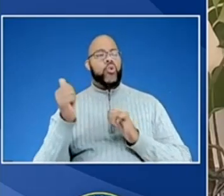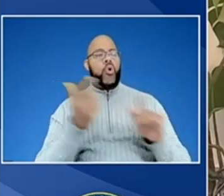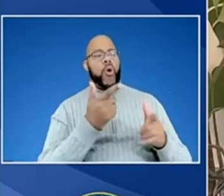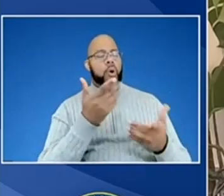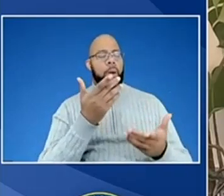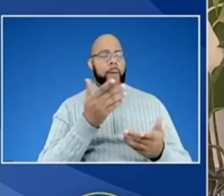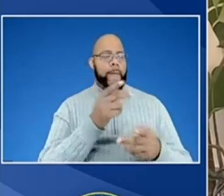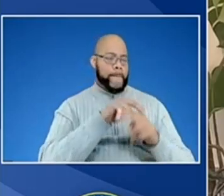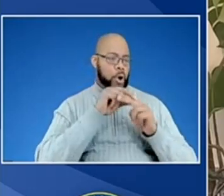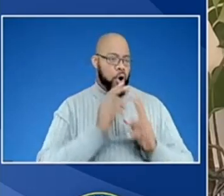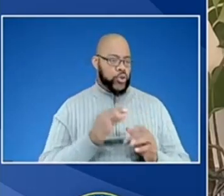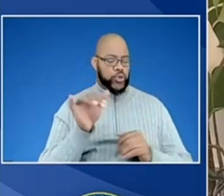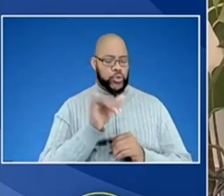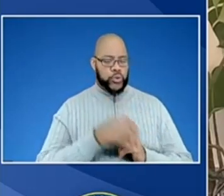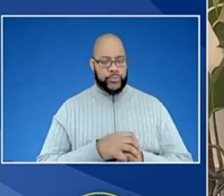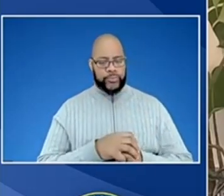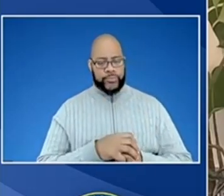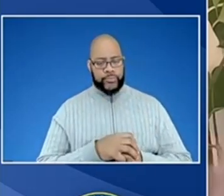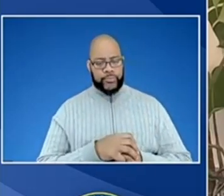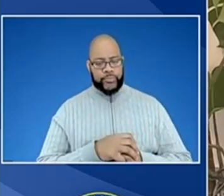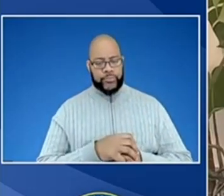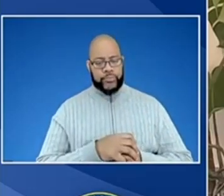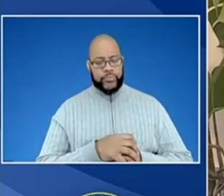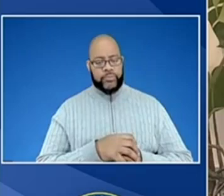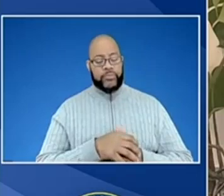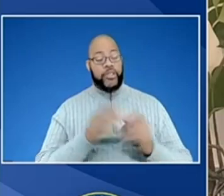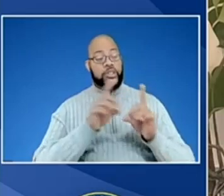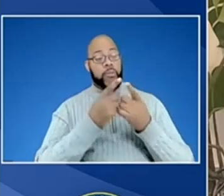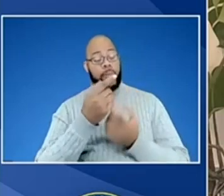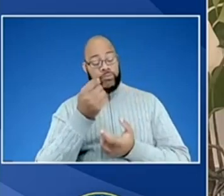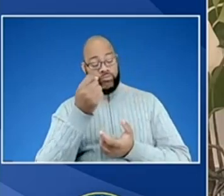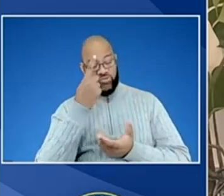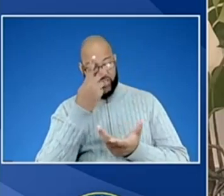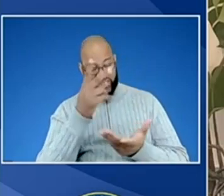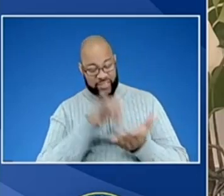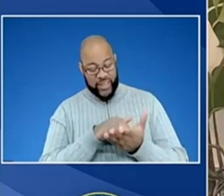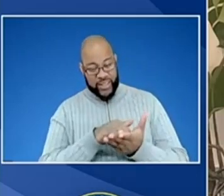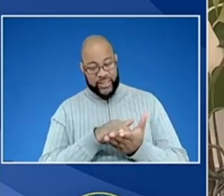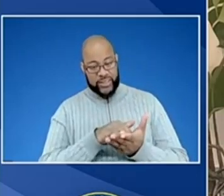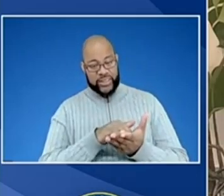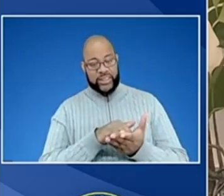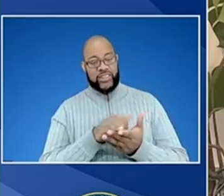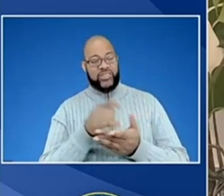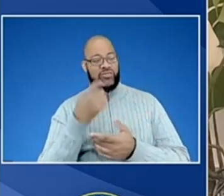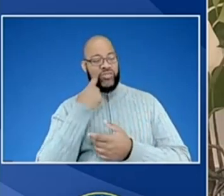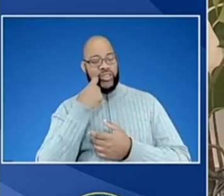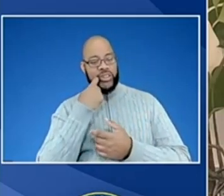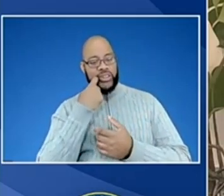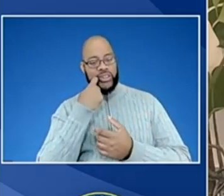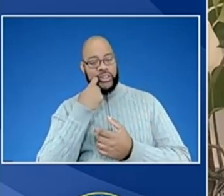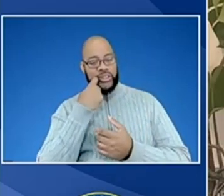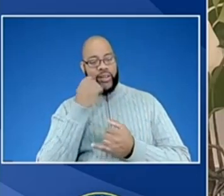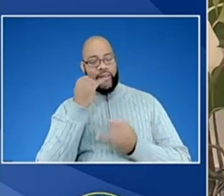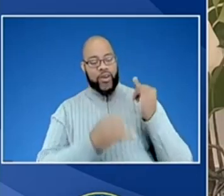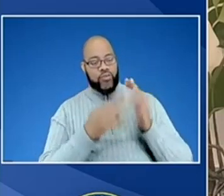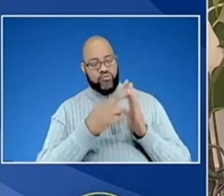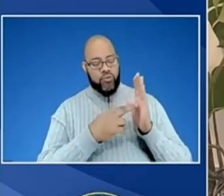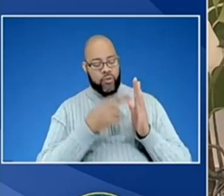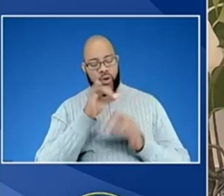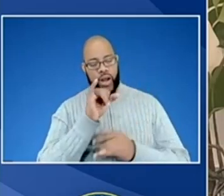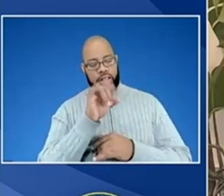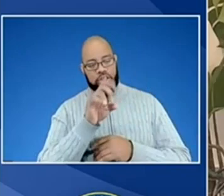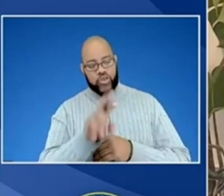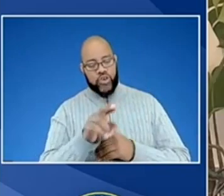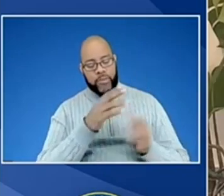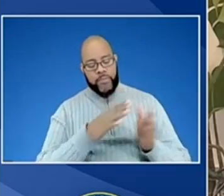borrowers as well. We, as the department noted in its recent final rule for the IDR plans, we know